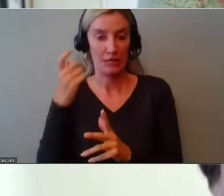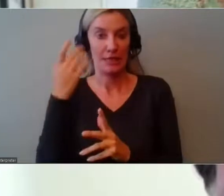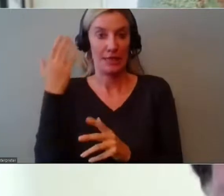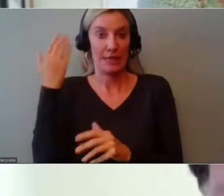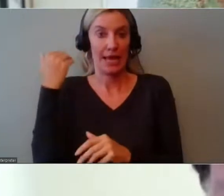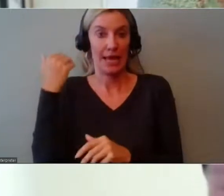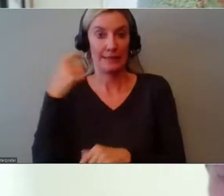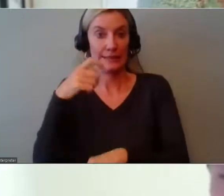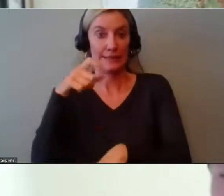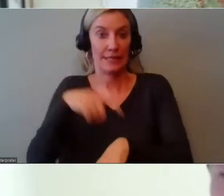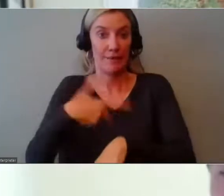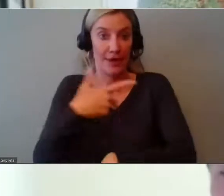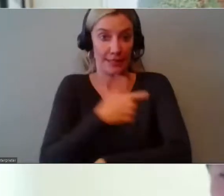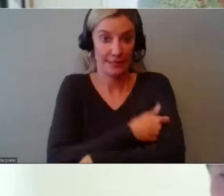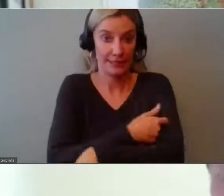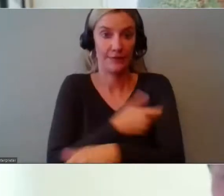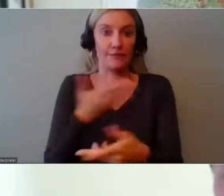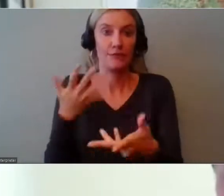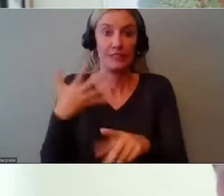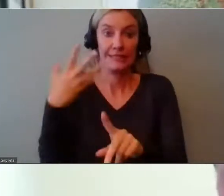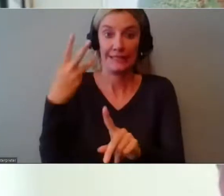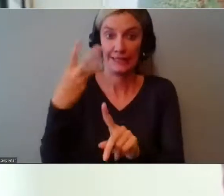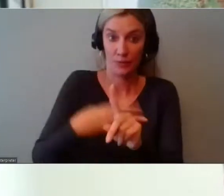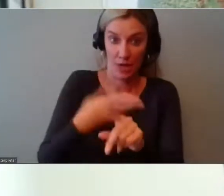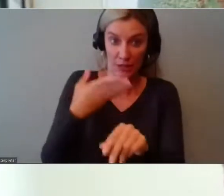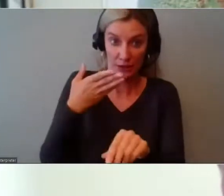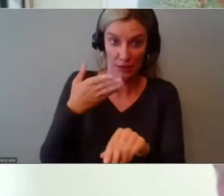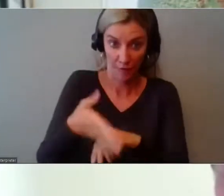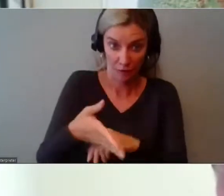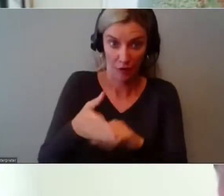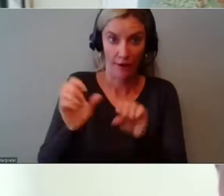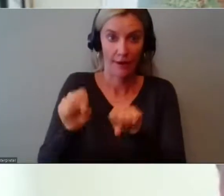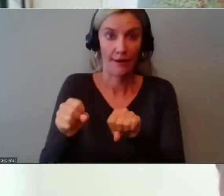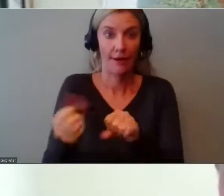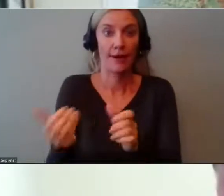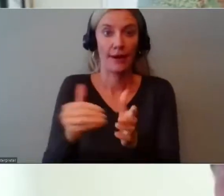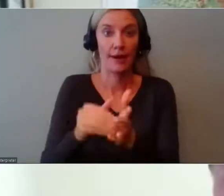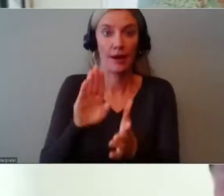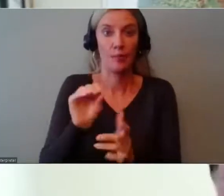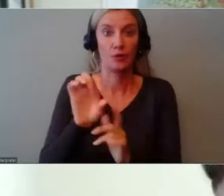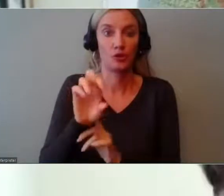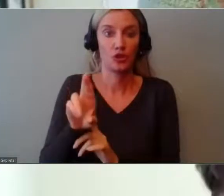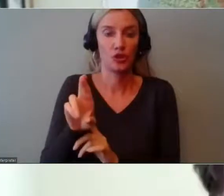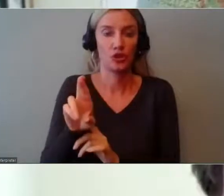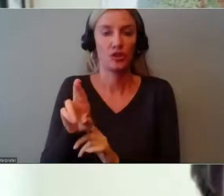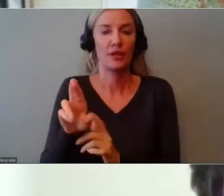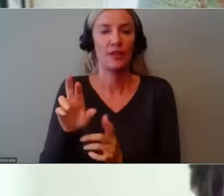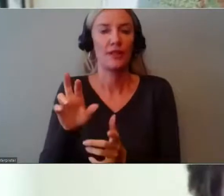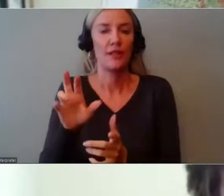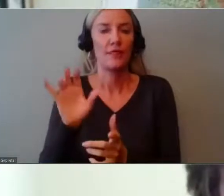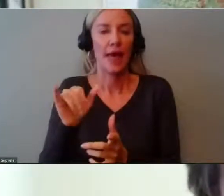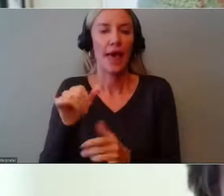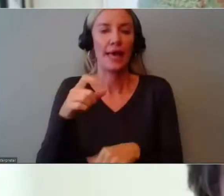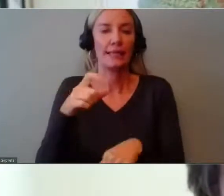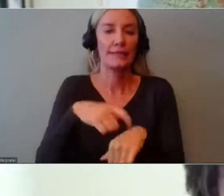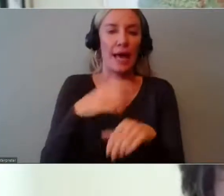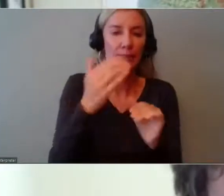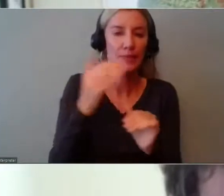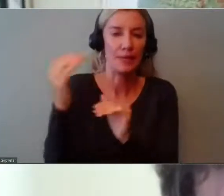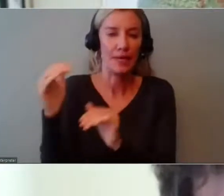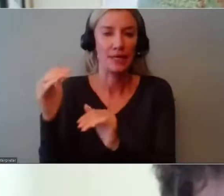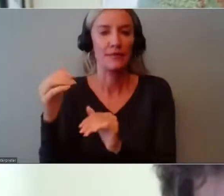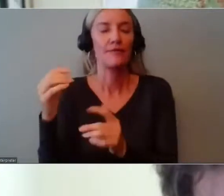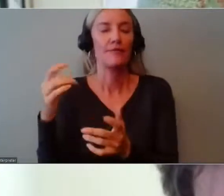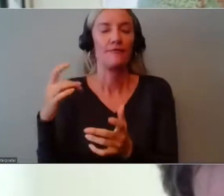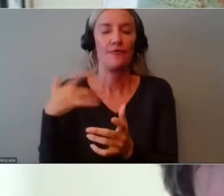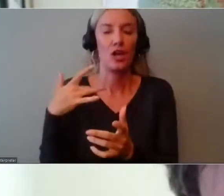dose. It is at those times that we think that the efficacy of the vaccine may be waning. And so